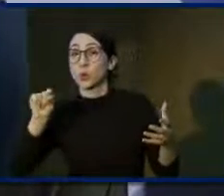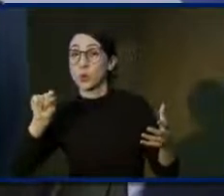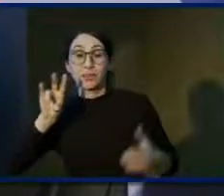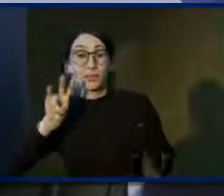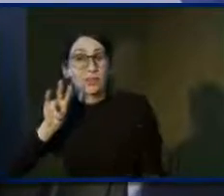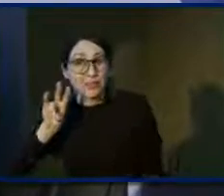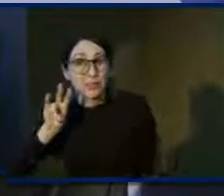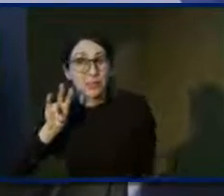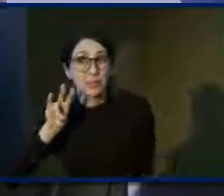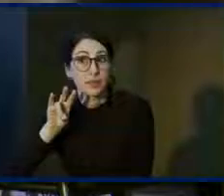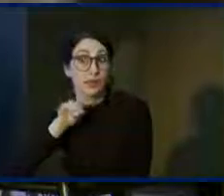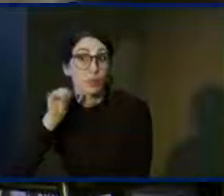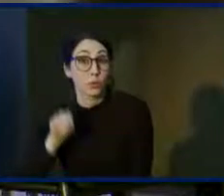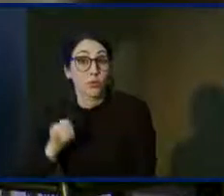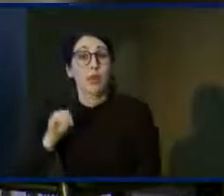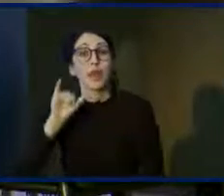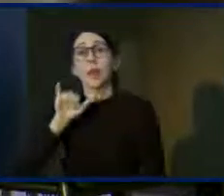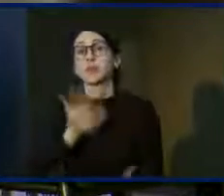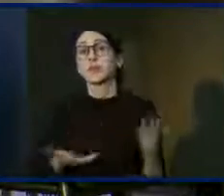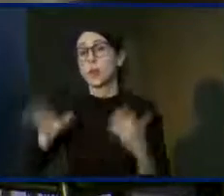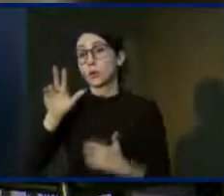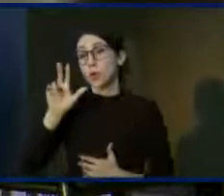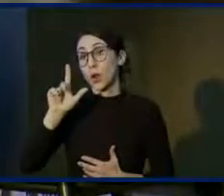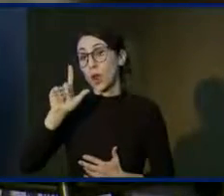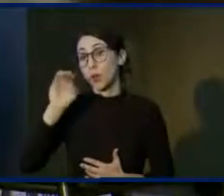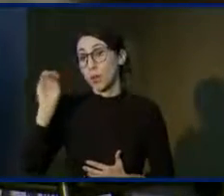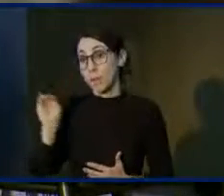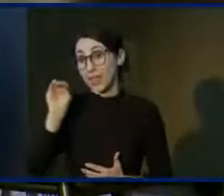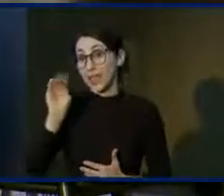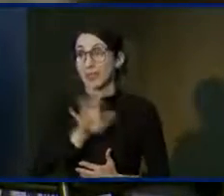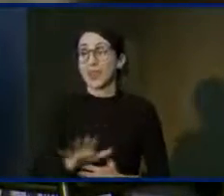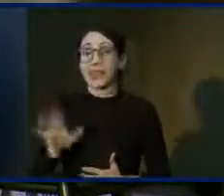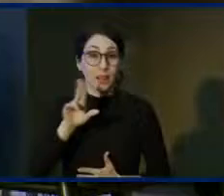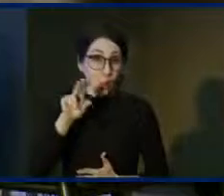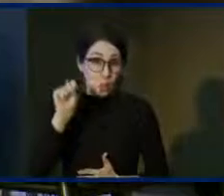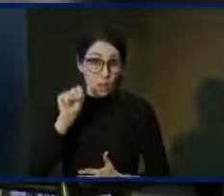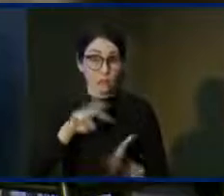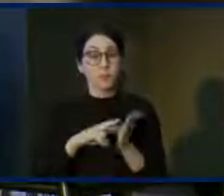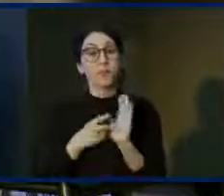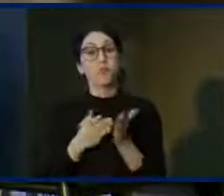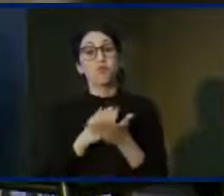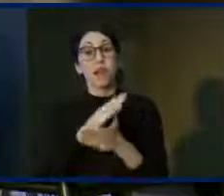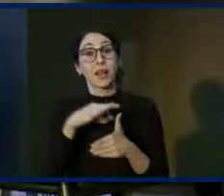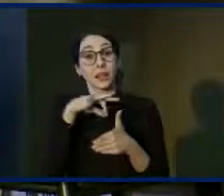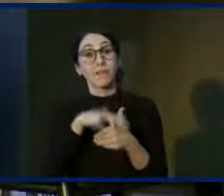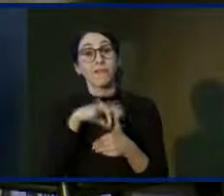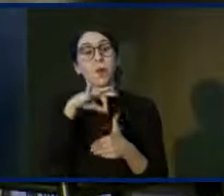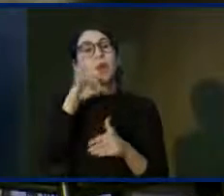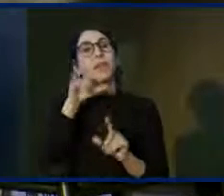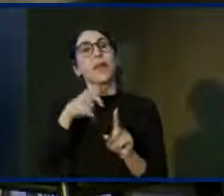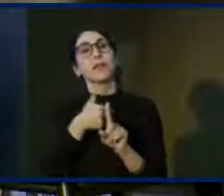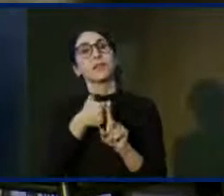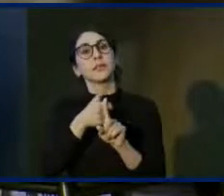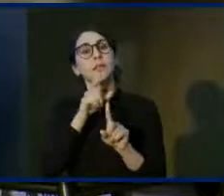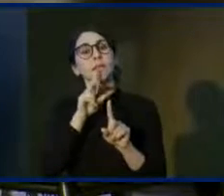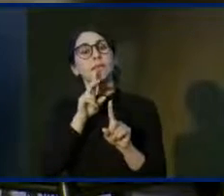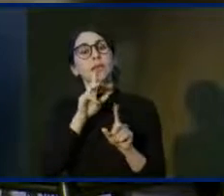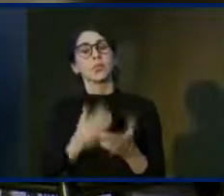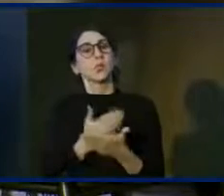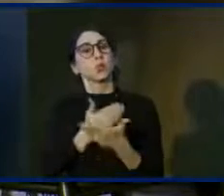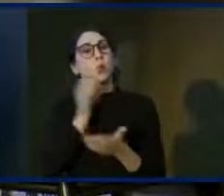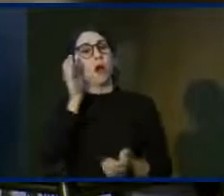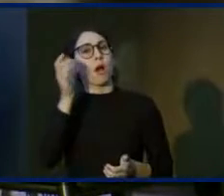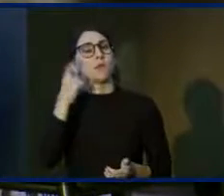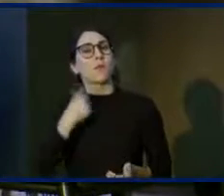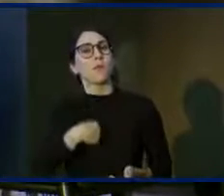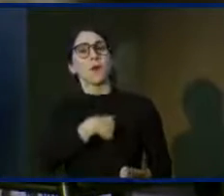about 23 million here in the United States. So in that sense, the right to vote is very new to us, but that's also part of the reason